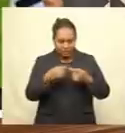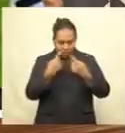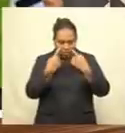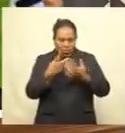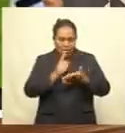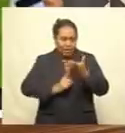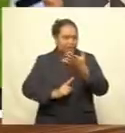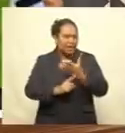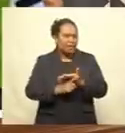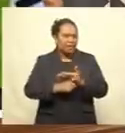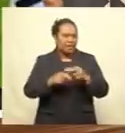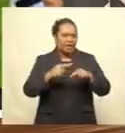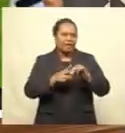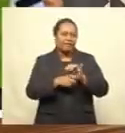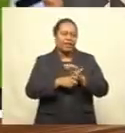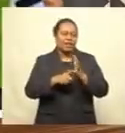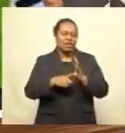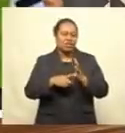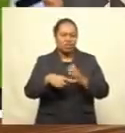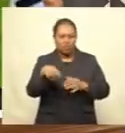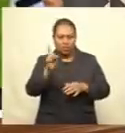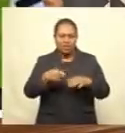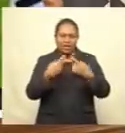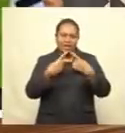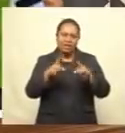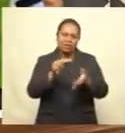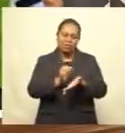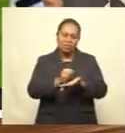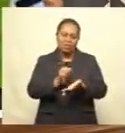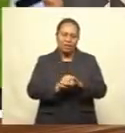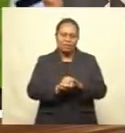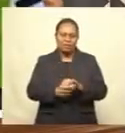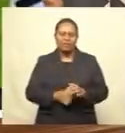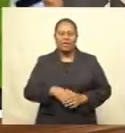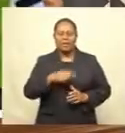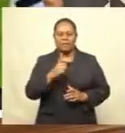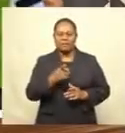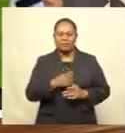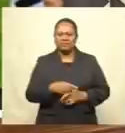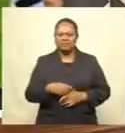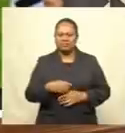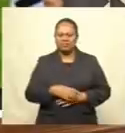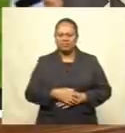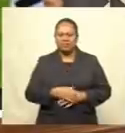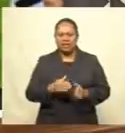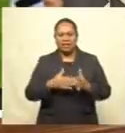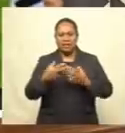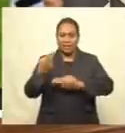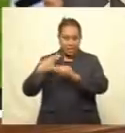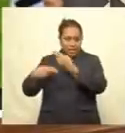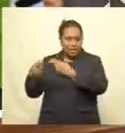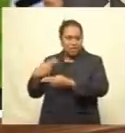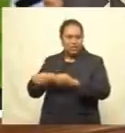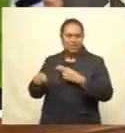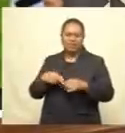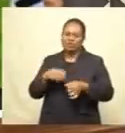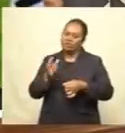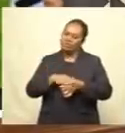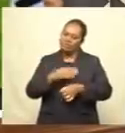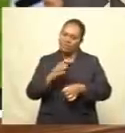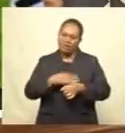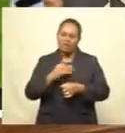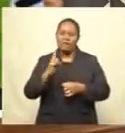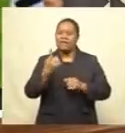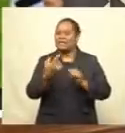Fiji Rugby Union today after doubts the national side would be unavailable for the matches. History is in the making, as this would be the